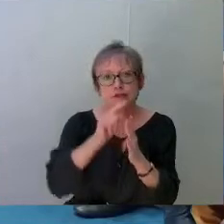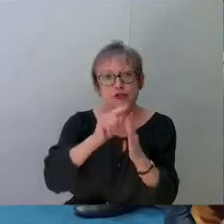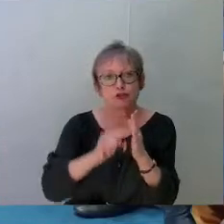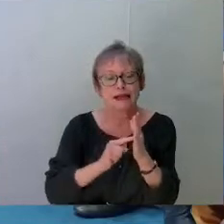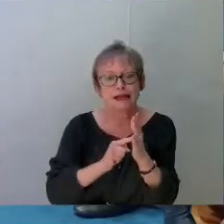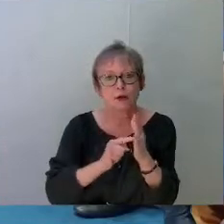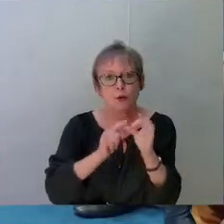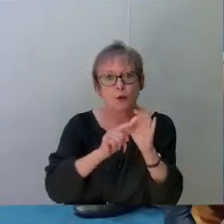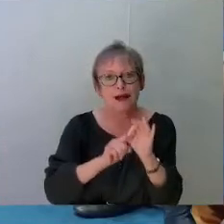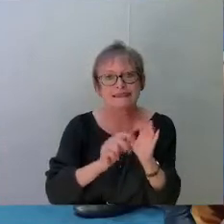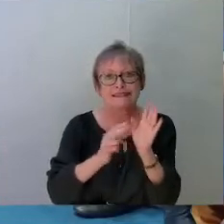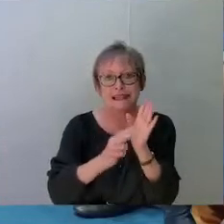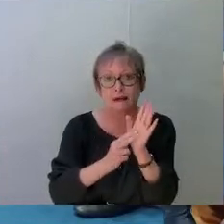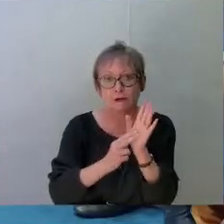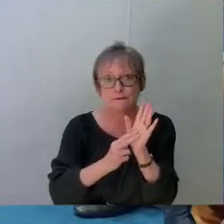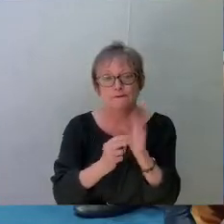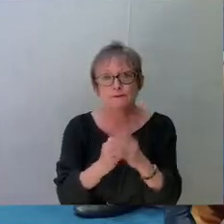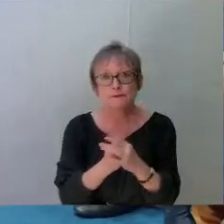Jinghui Neo.